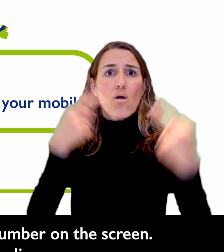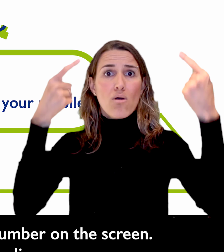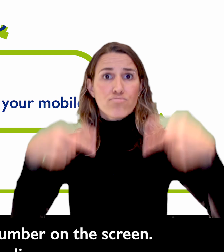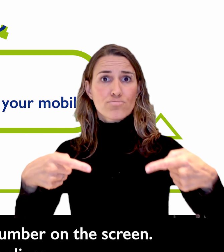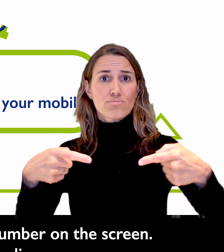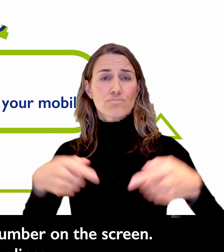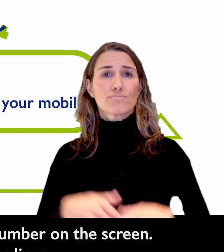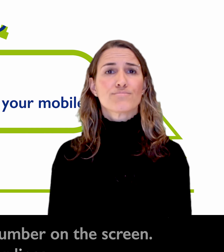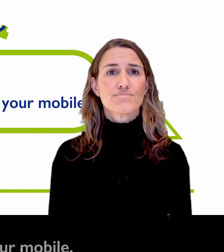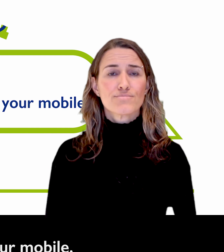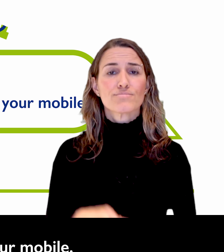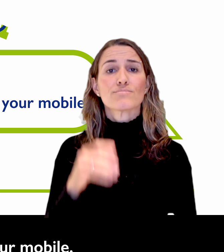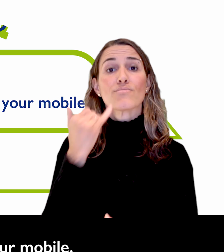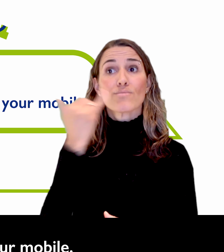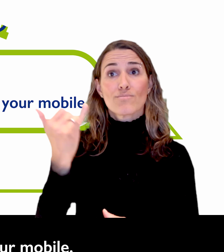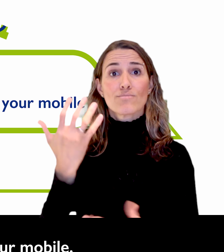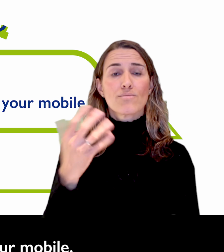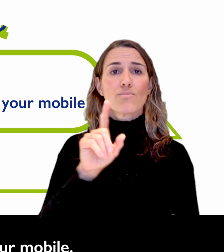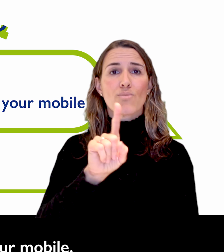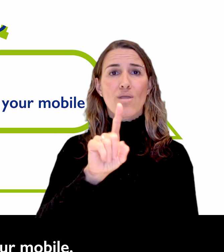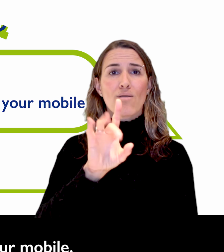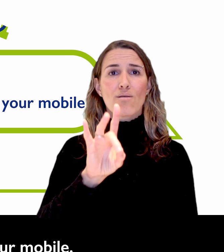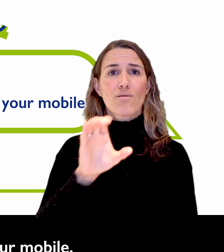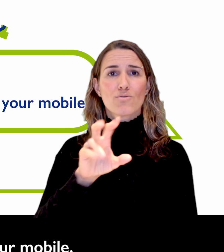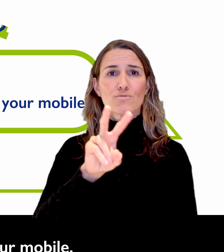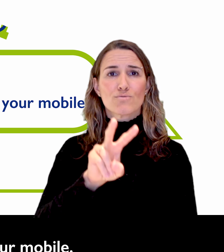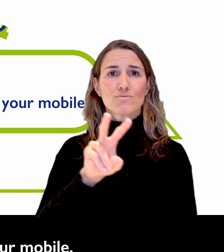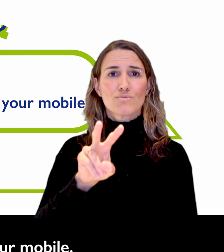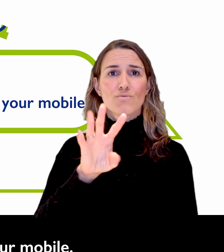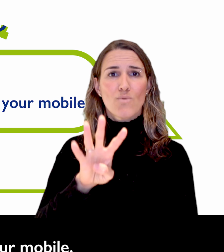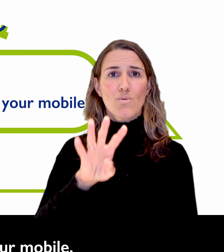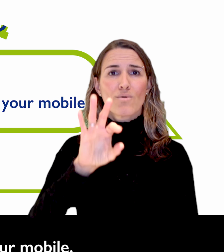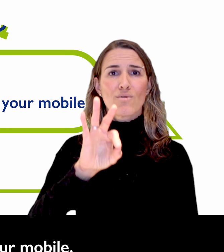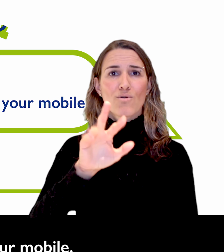downed power lines. Call